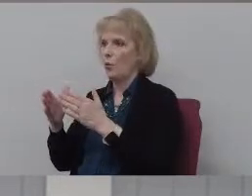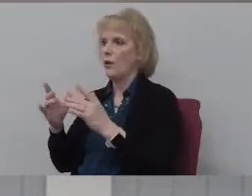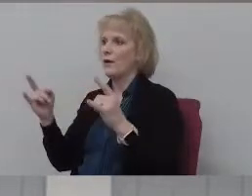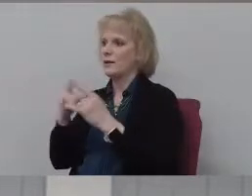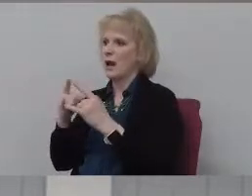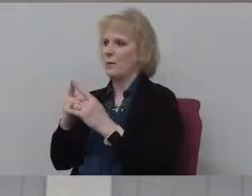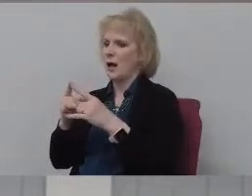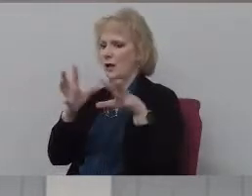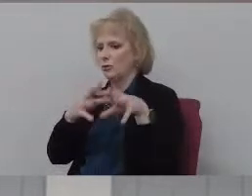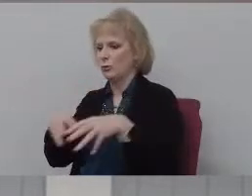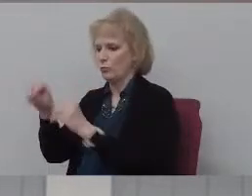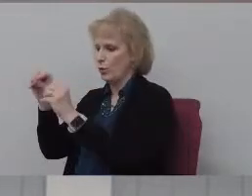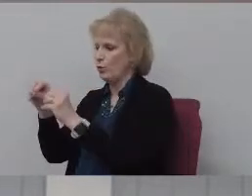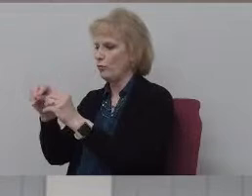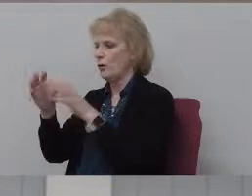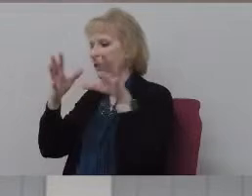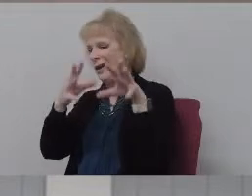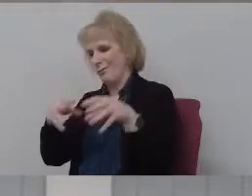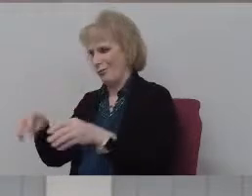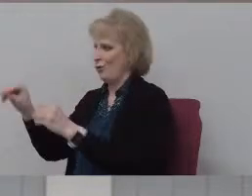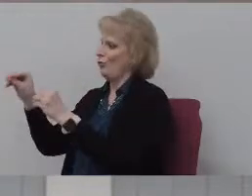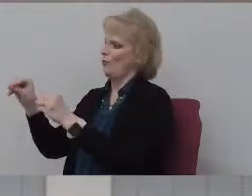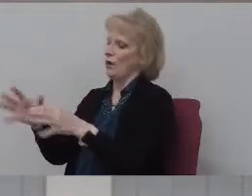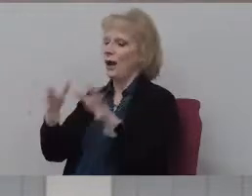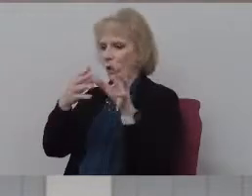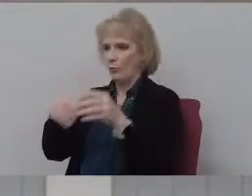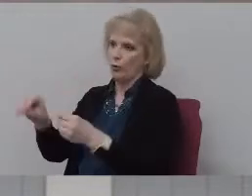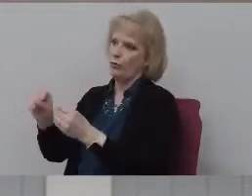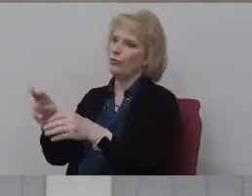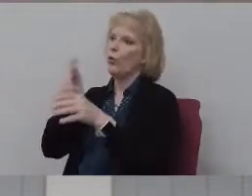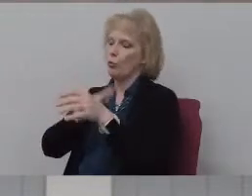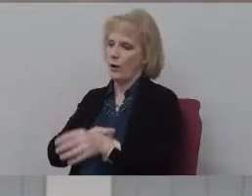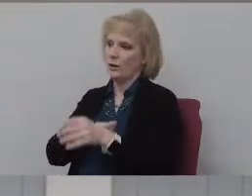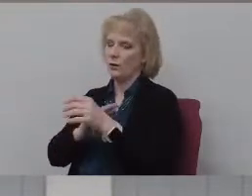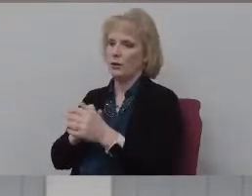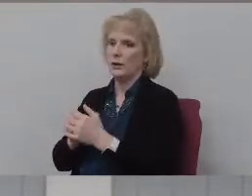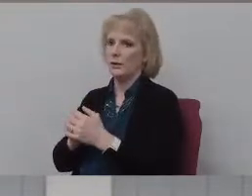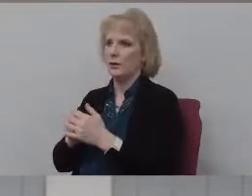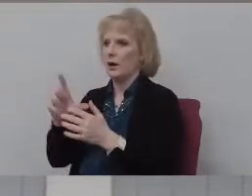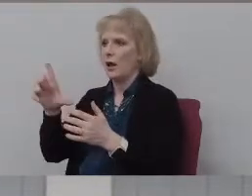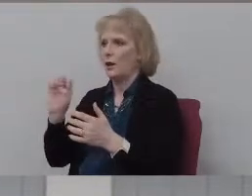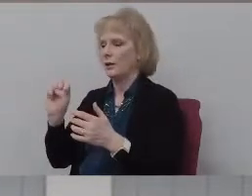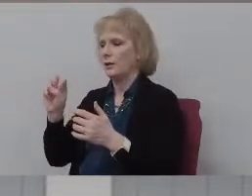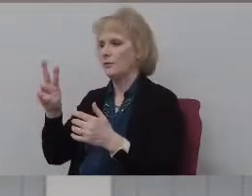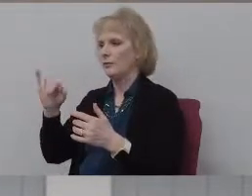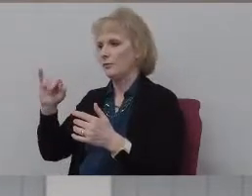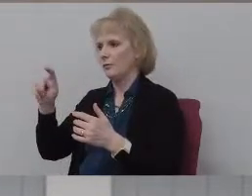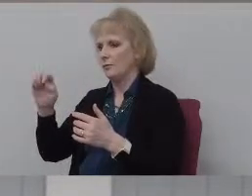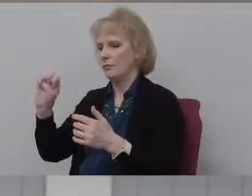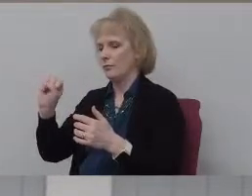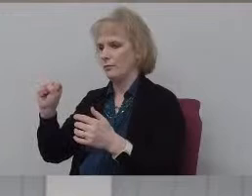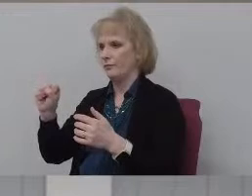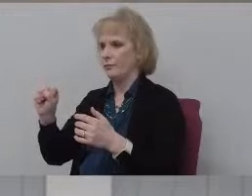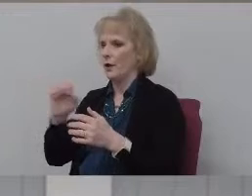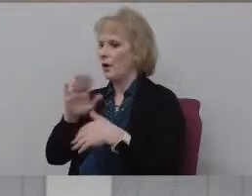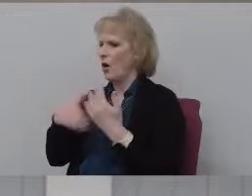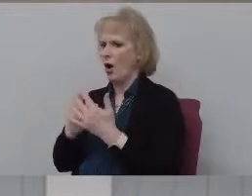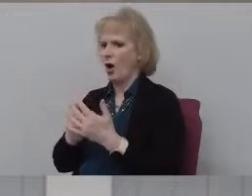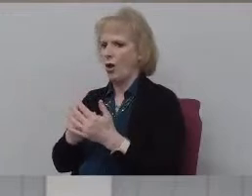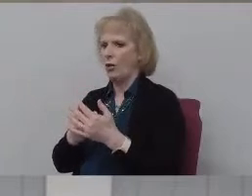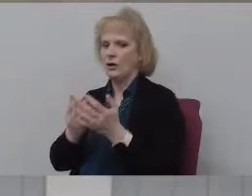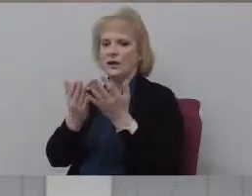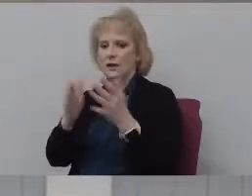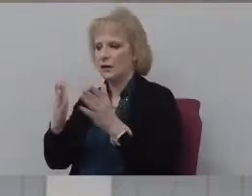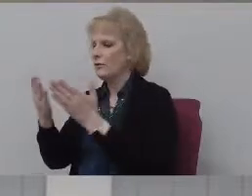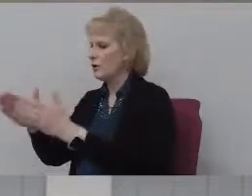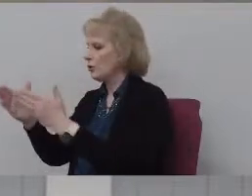So you got all these people who are Levites in the tribe of Levite. They're all given a responsibility with the tabernacle, and some